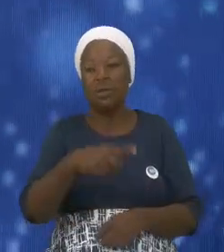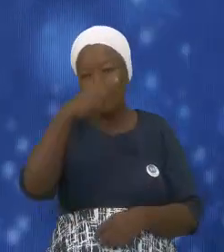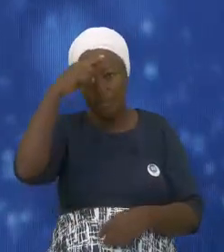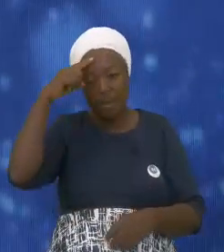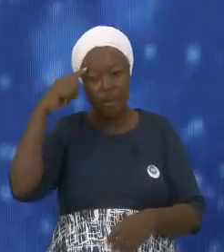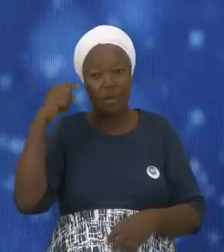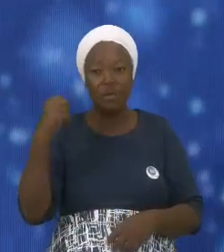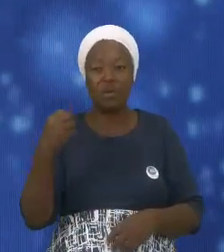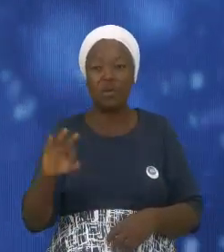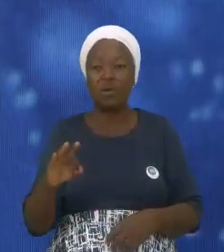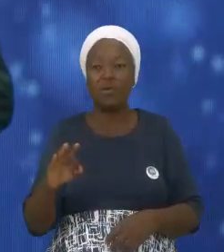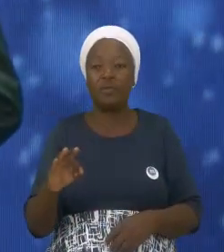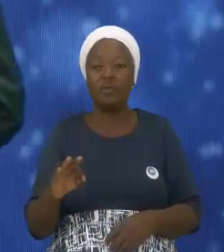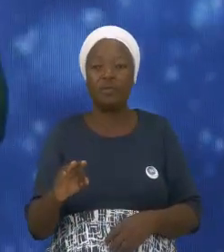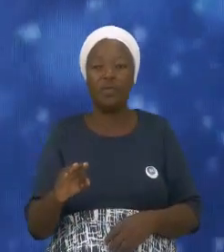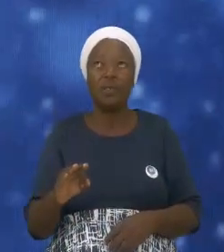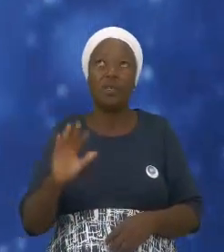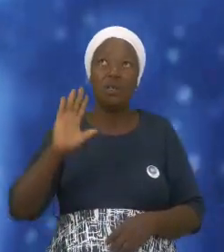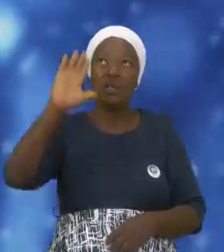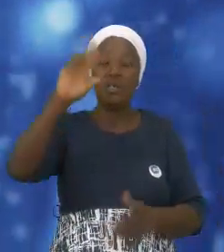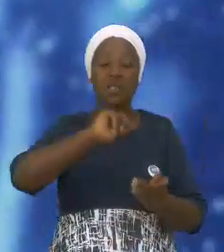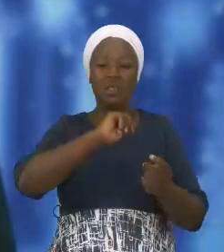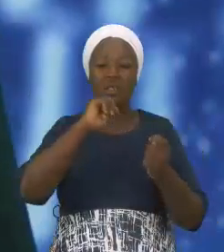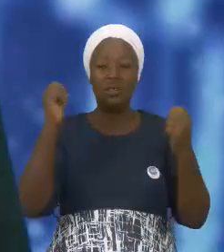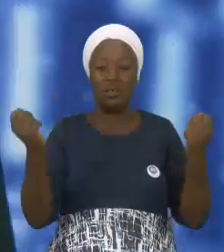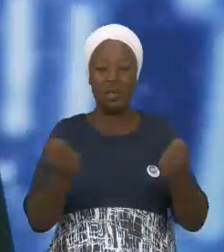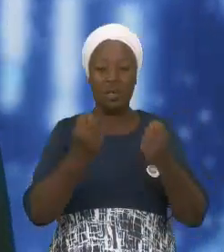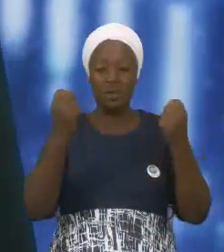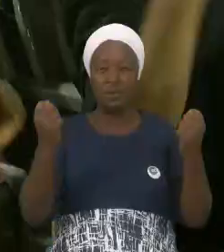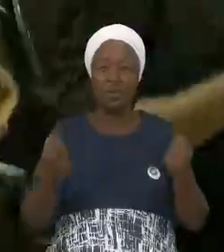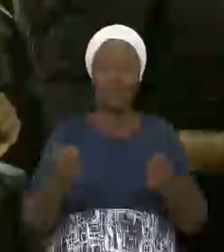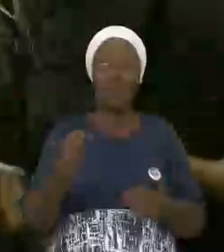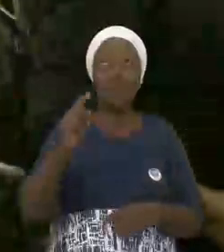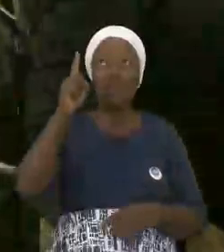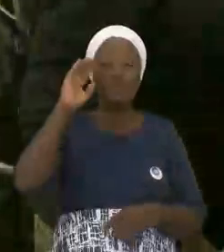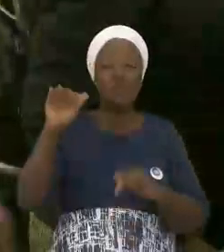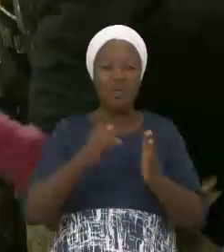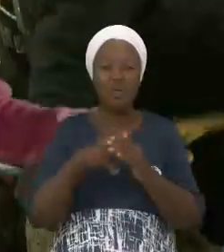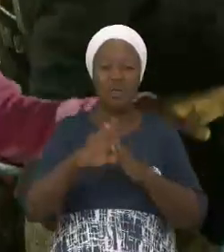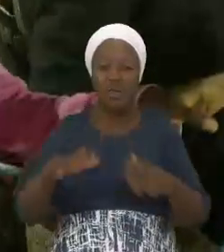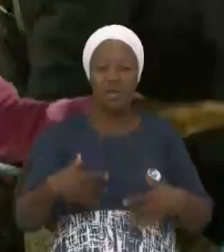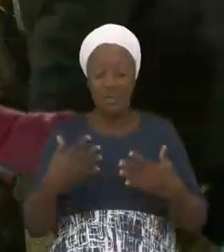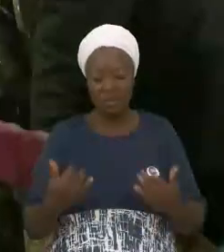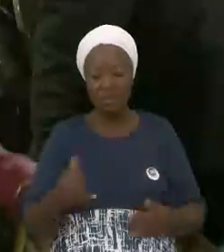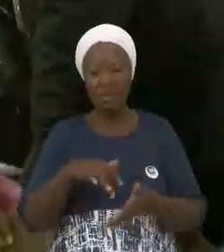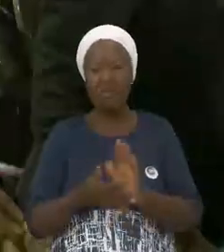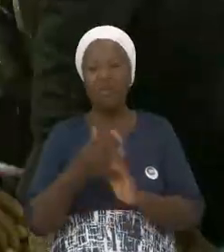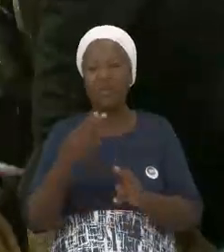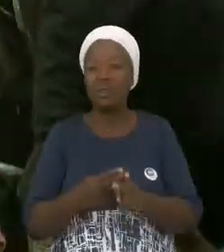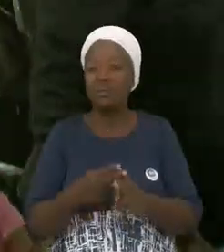his triumph. He'll do it in your life in Jesus' name. But I want to tell you